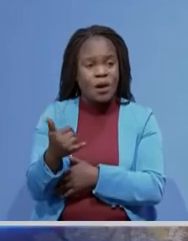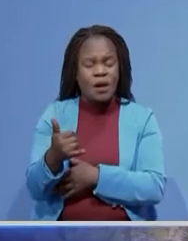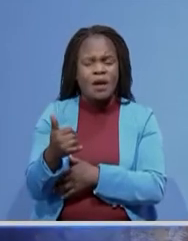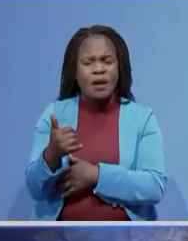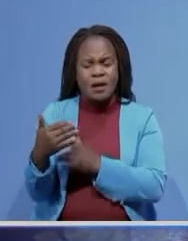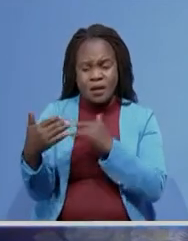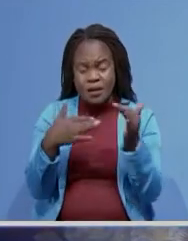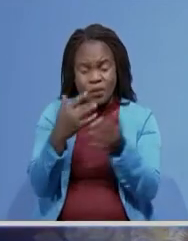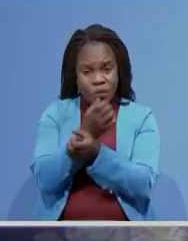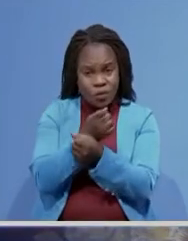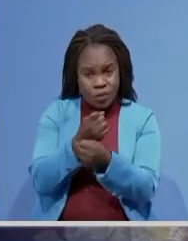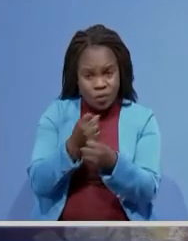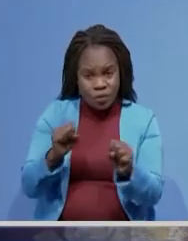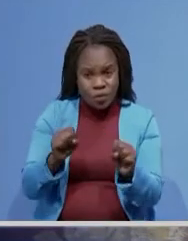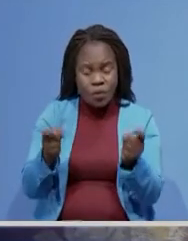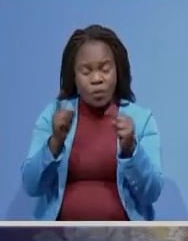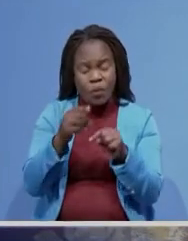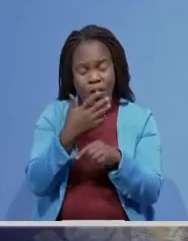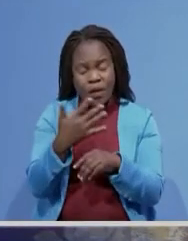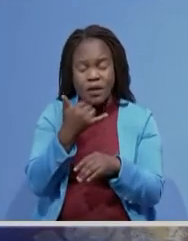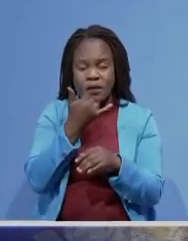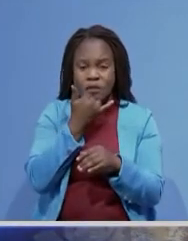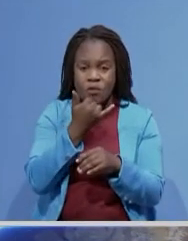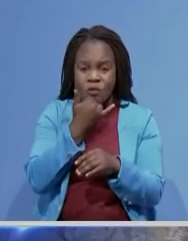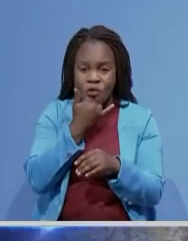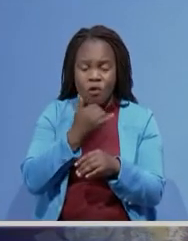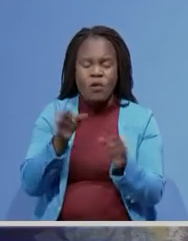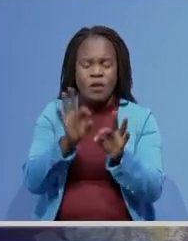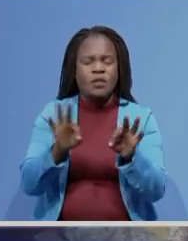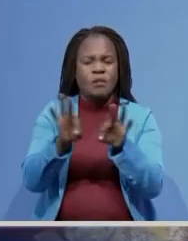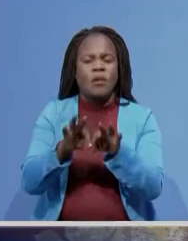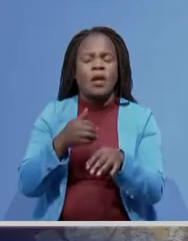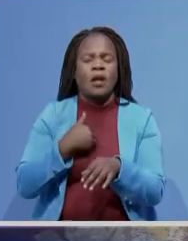things go wrong is important to us, Your Excellency. We would like